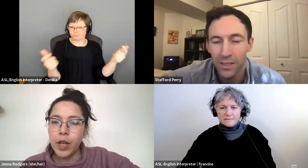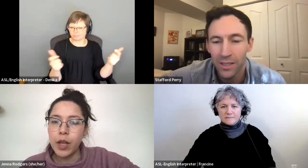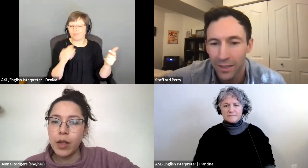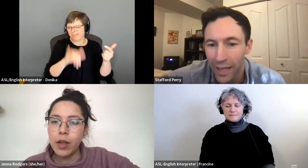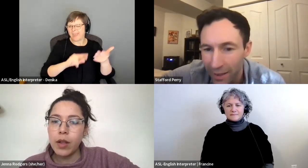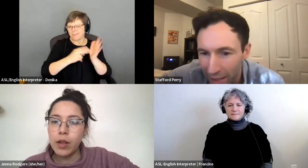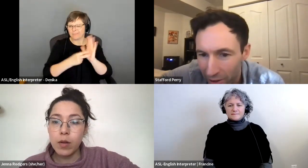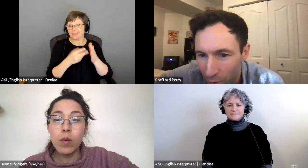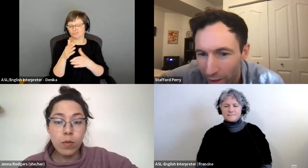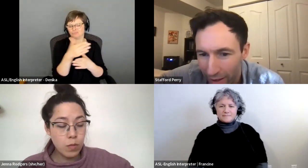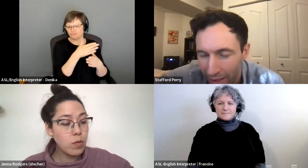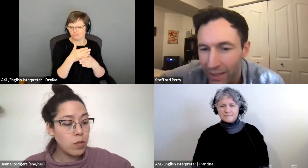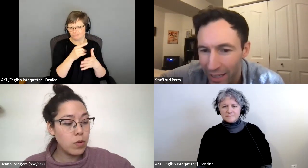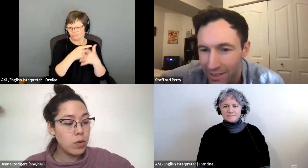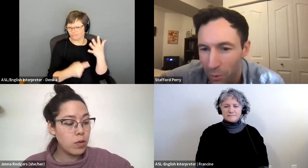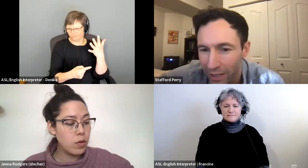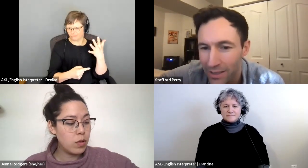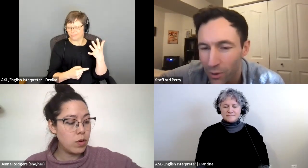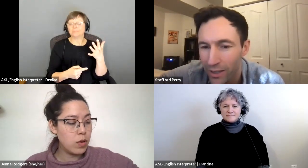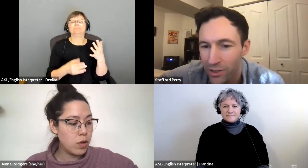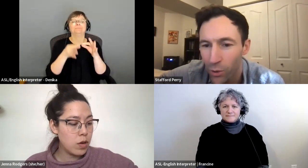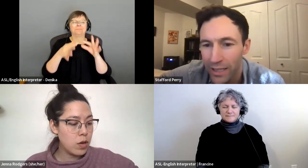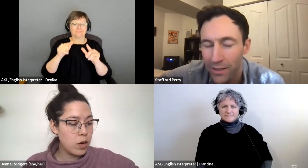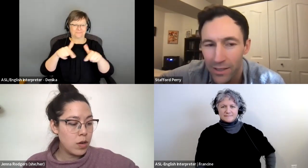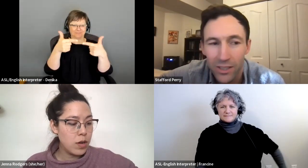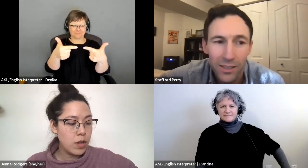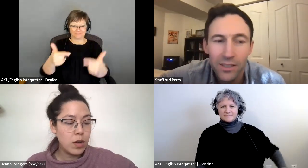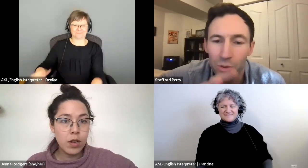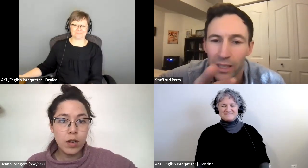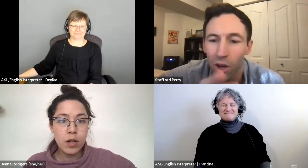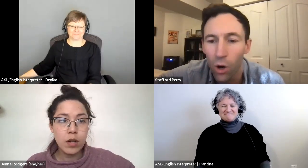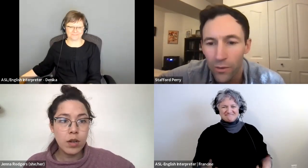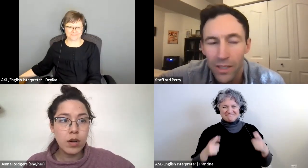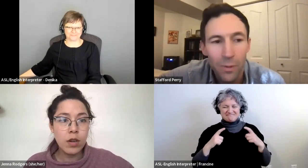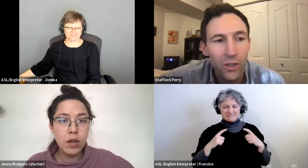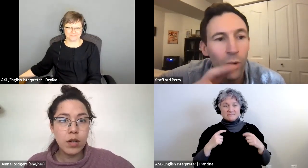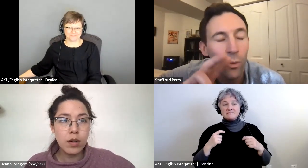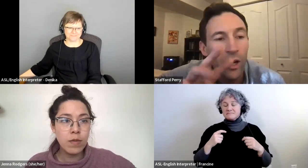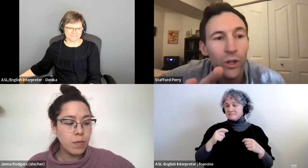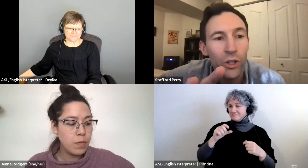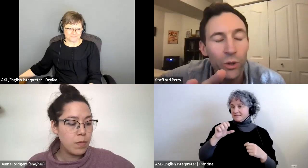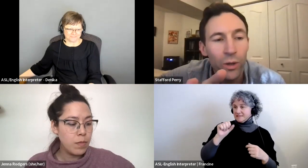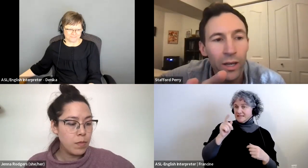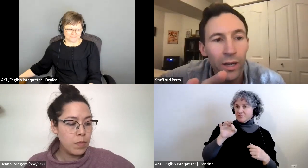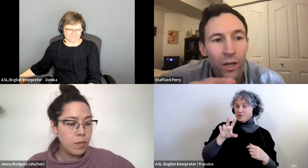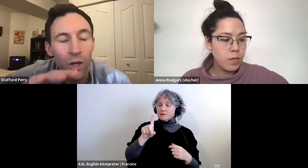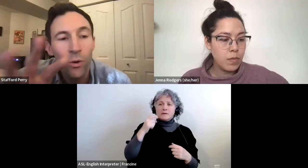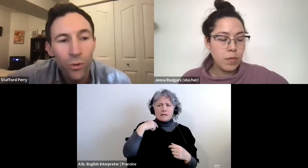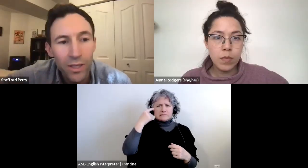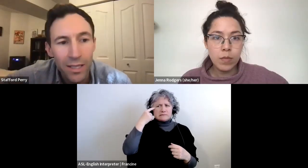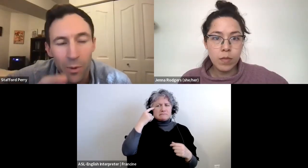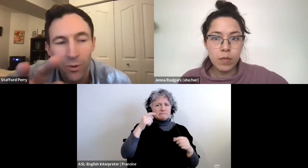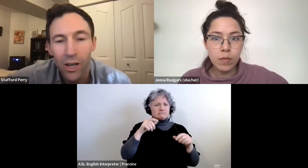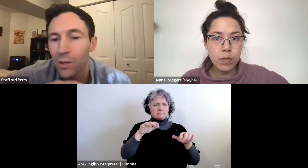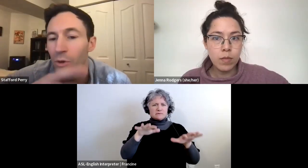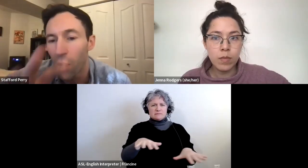Yeah, we see. Thank you, Nikki. I think, yes, I can see why slowing down this section, because this is really the heart of this. But you know what? We are going to go through